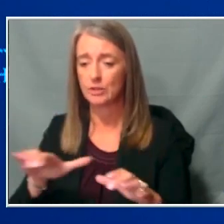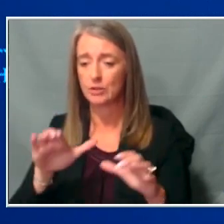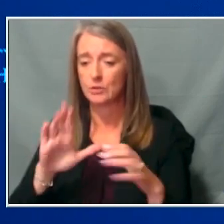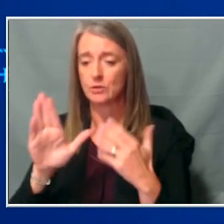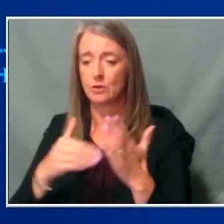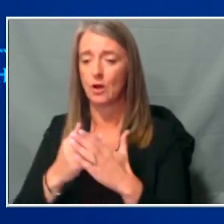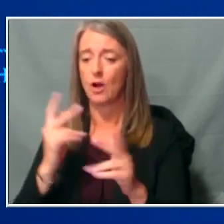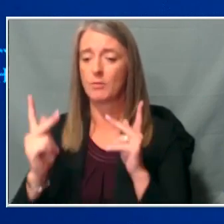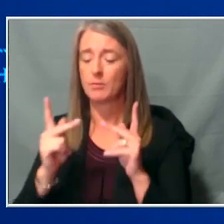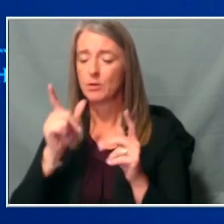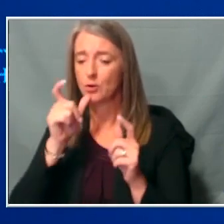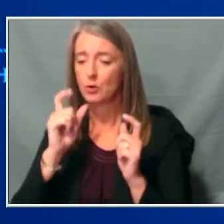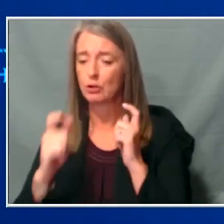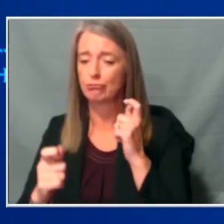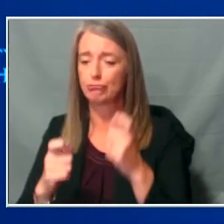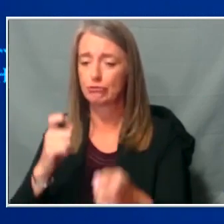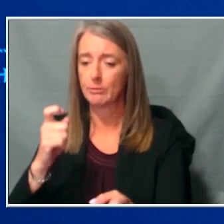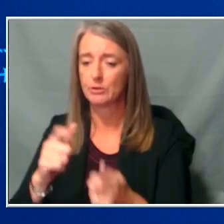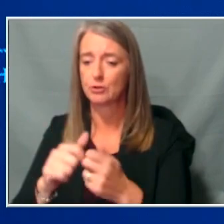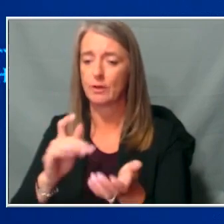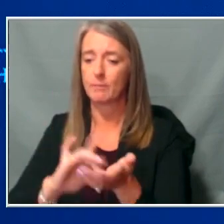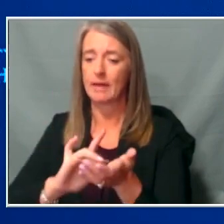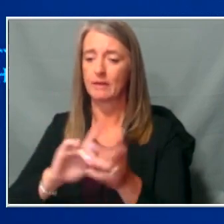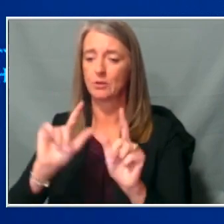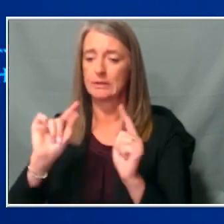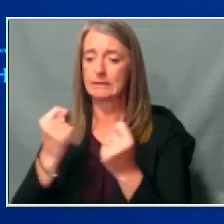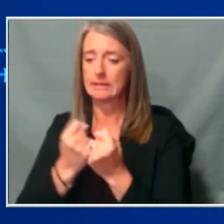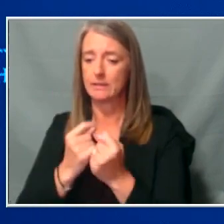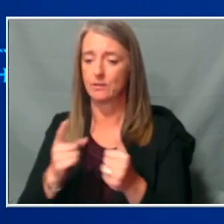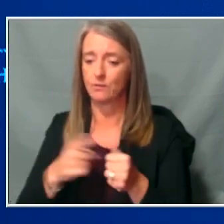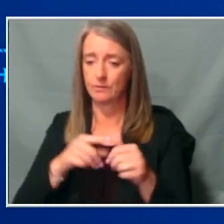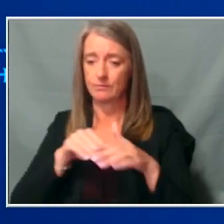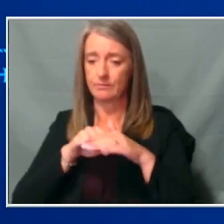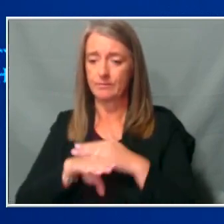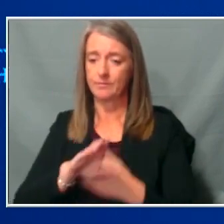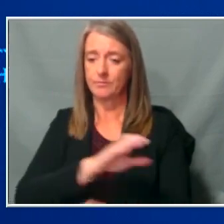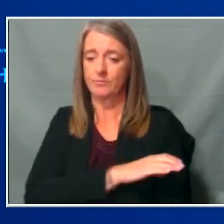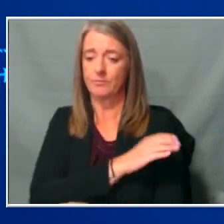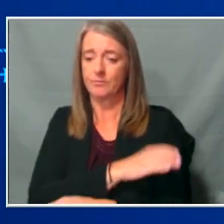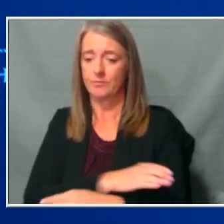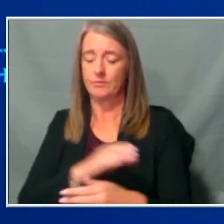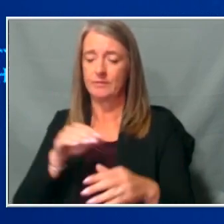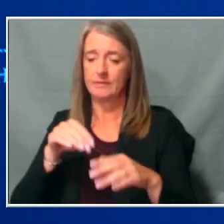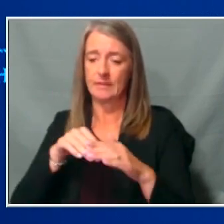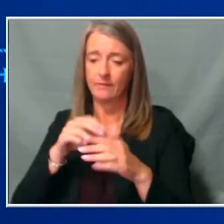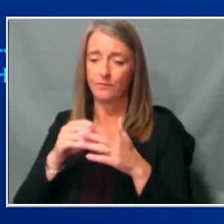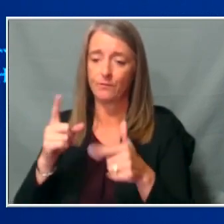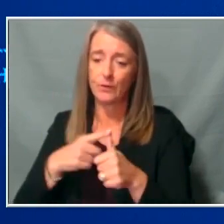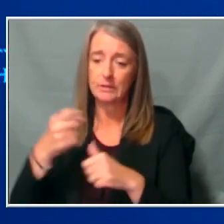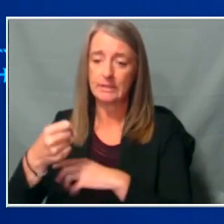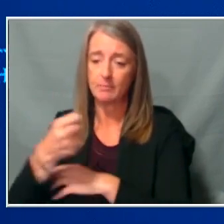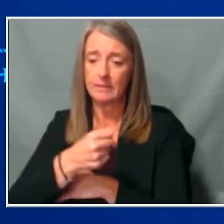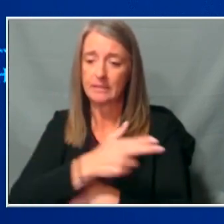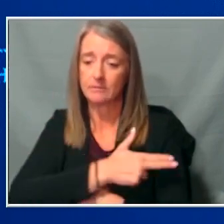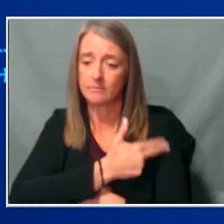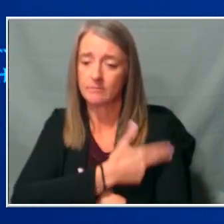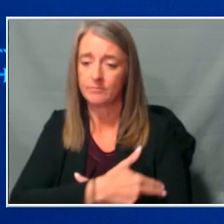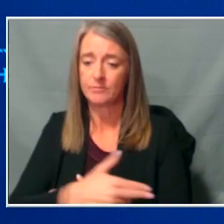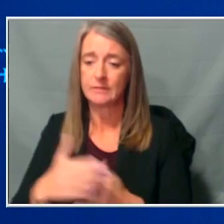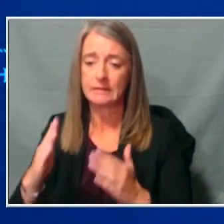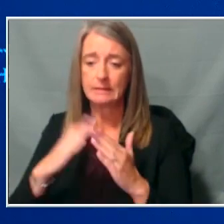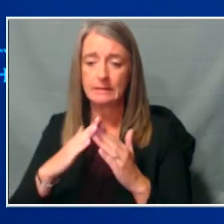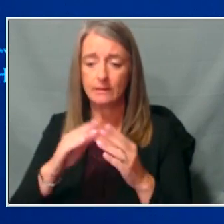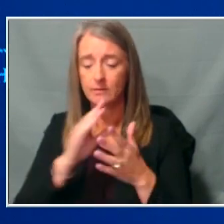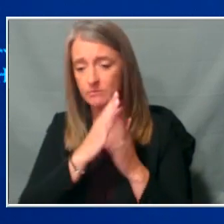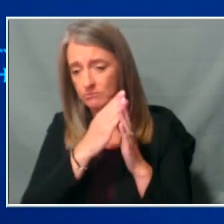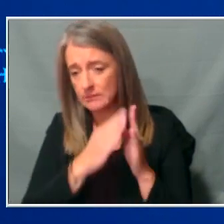who contribute to the medical teams, from when you first walk into a clinic, from when you first get admitted to the hospital, from top to bottom. It is